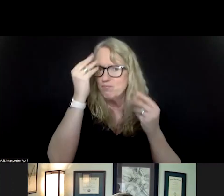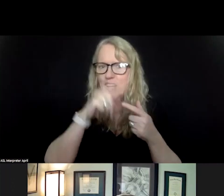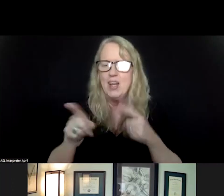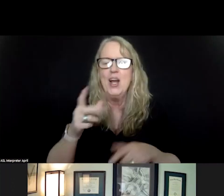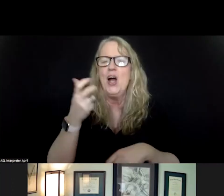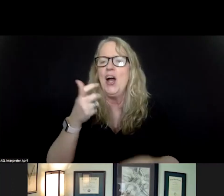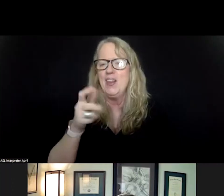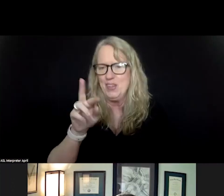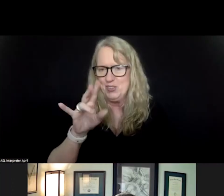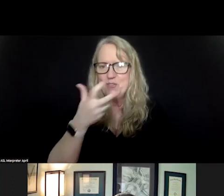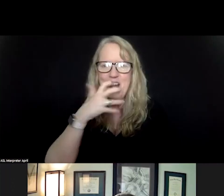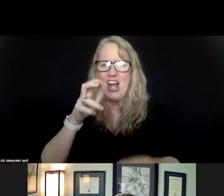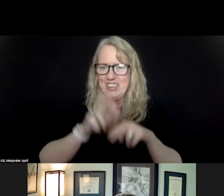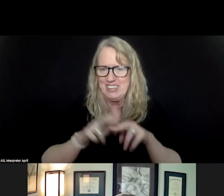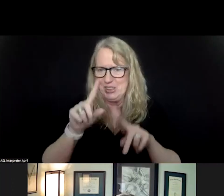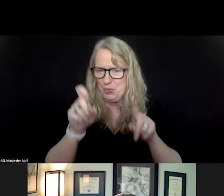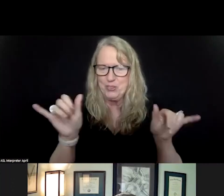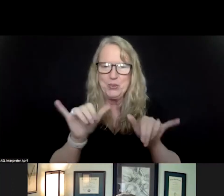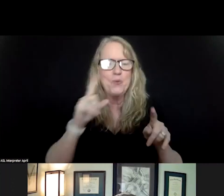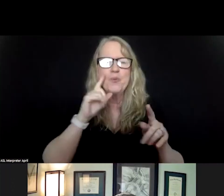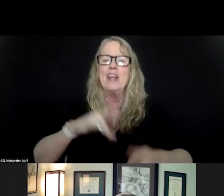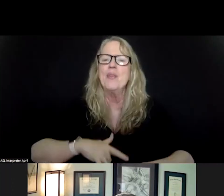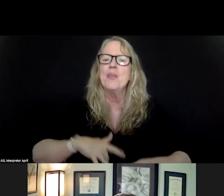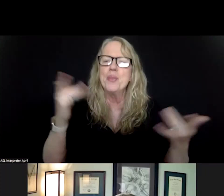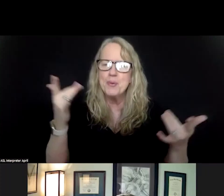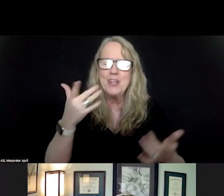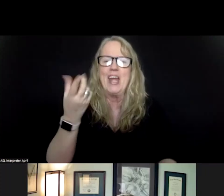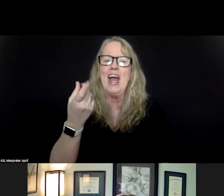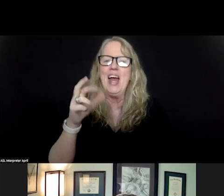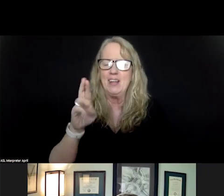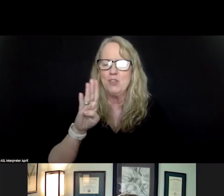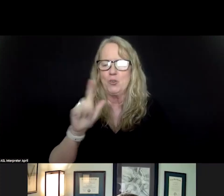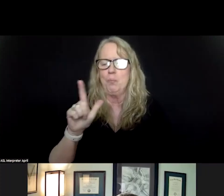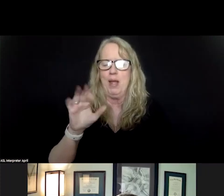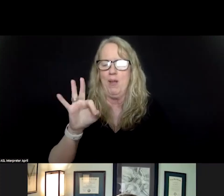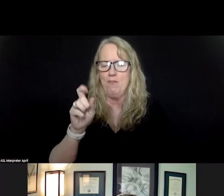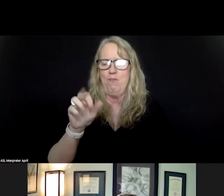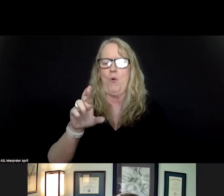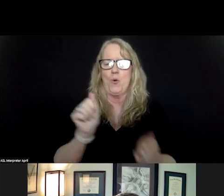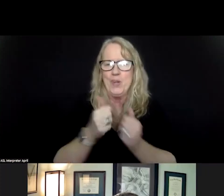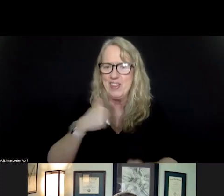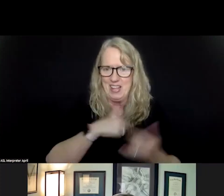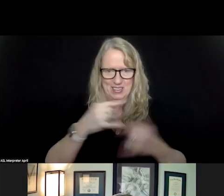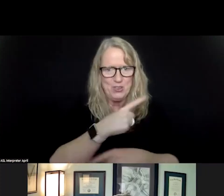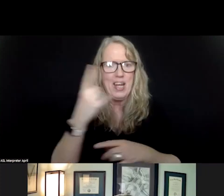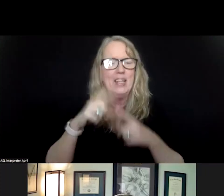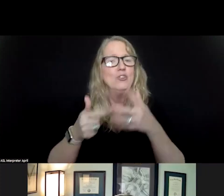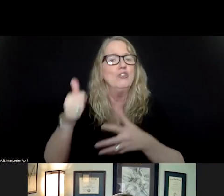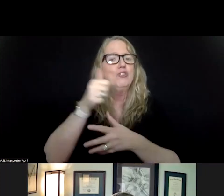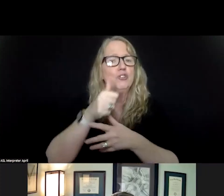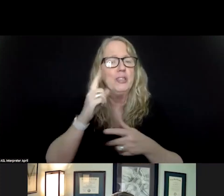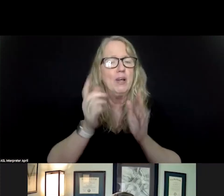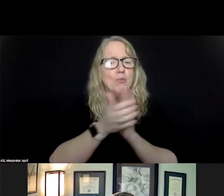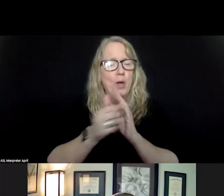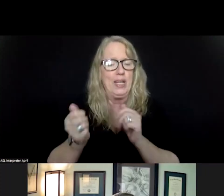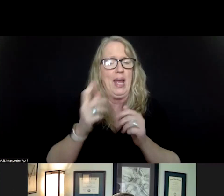seat question as well. But really thrilled to have Dr. Balfour here with us today, who's the Chief of Quality and Clinical